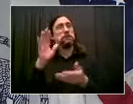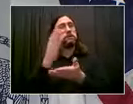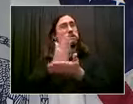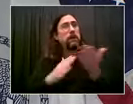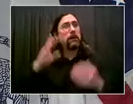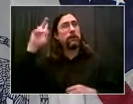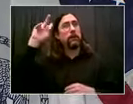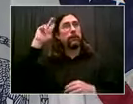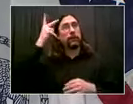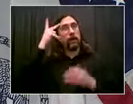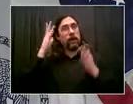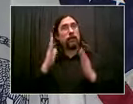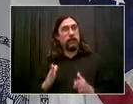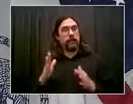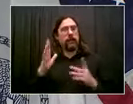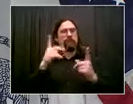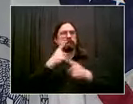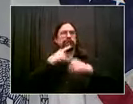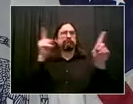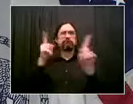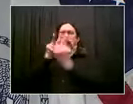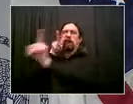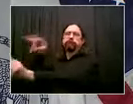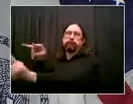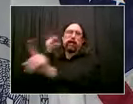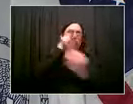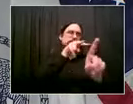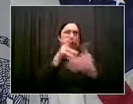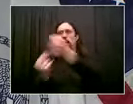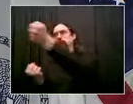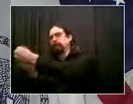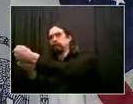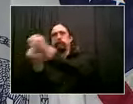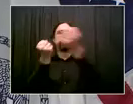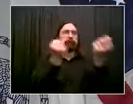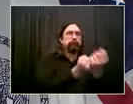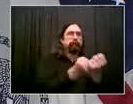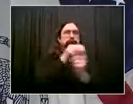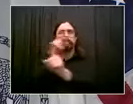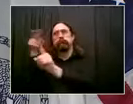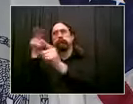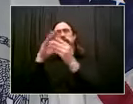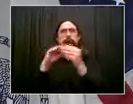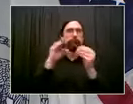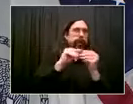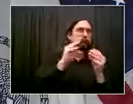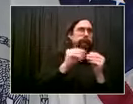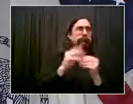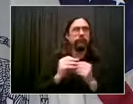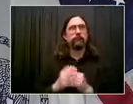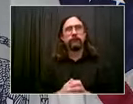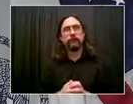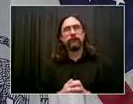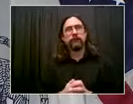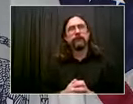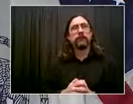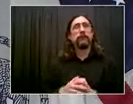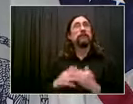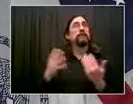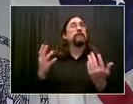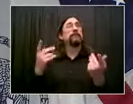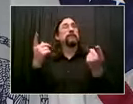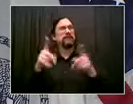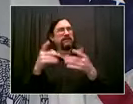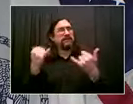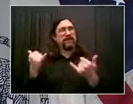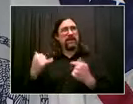by providing a statement that calls for a stop to the incendiary and biased language of any New York City elected officials on Israel, because